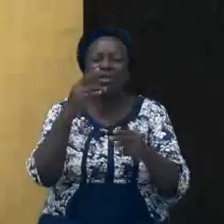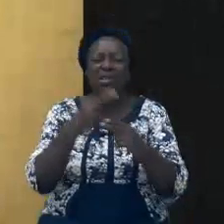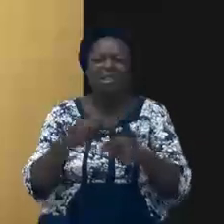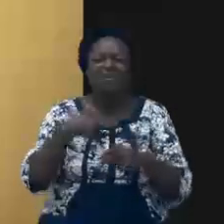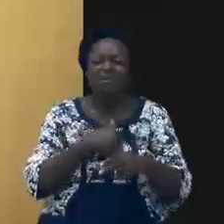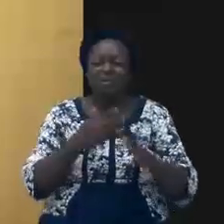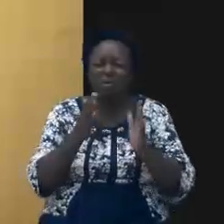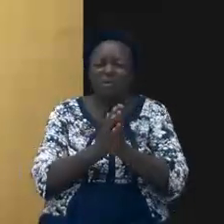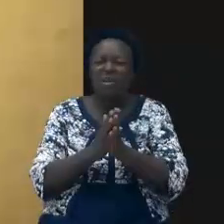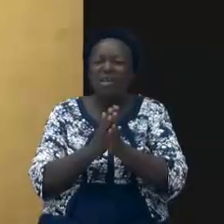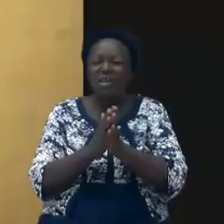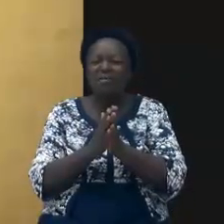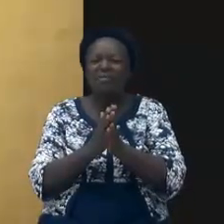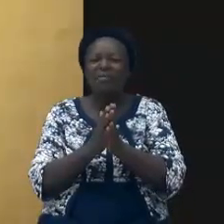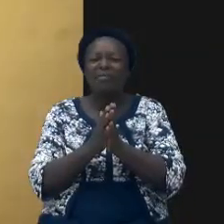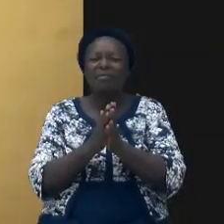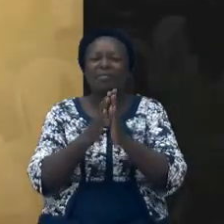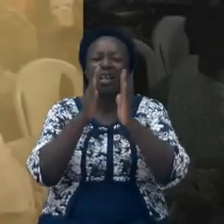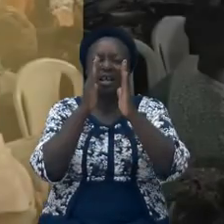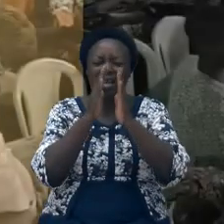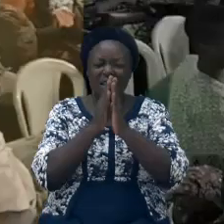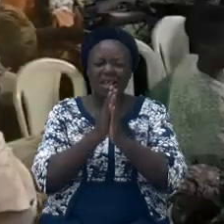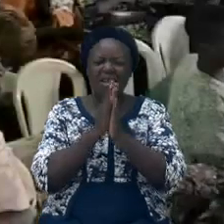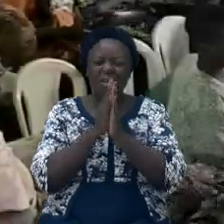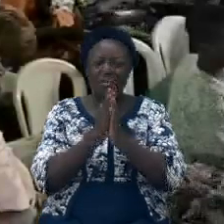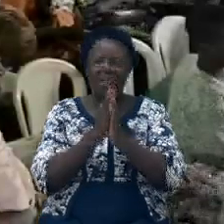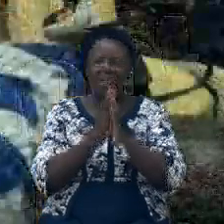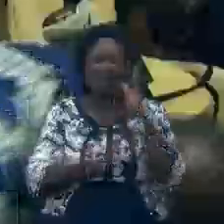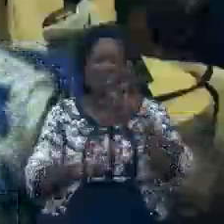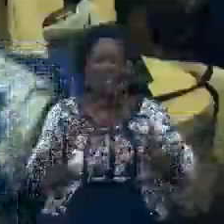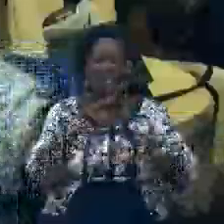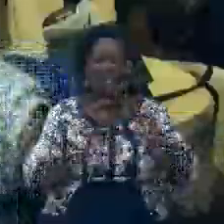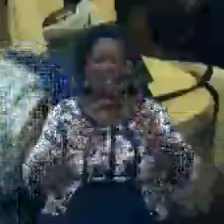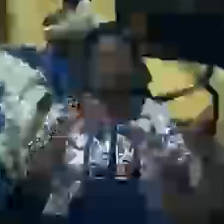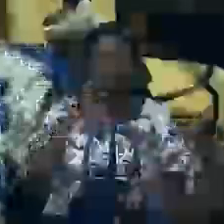name in jesus name we pray